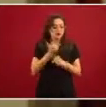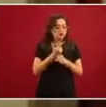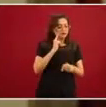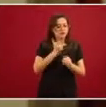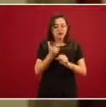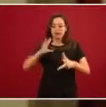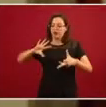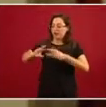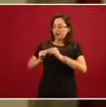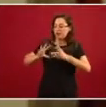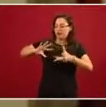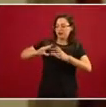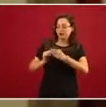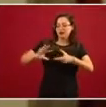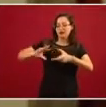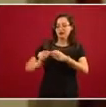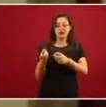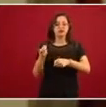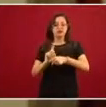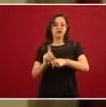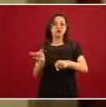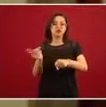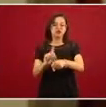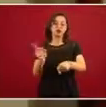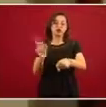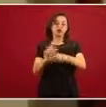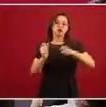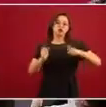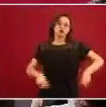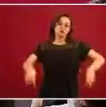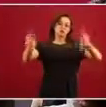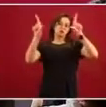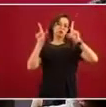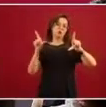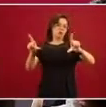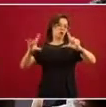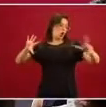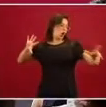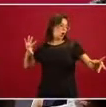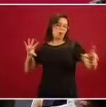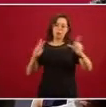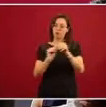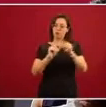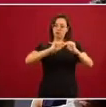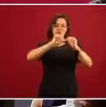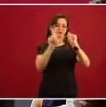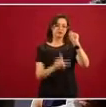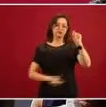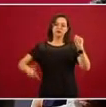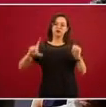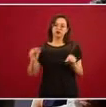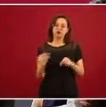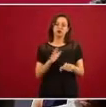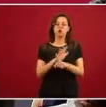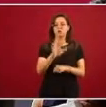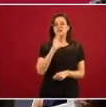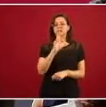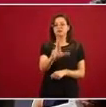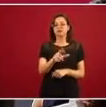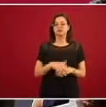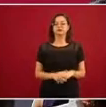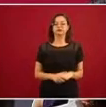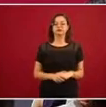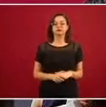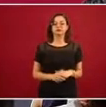analysis institutions that help to accurately capture this information and share it with us so we